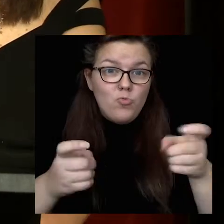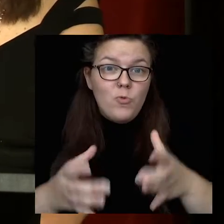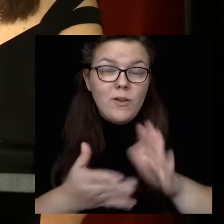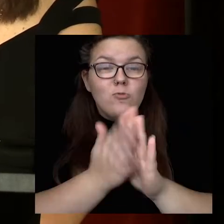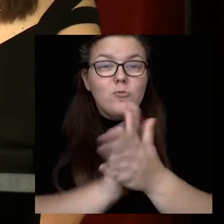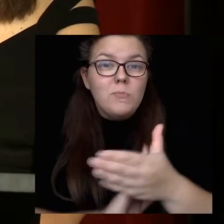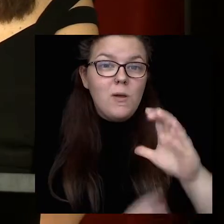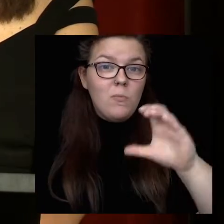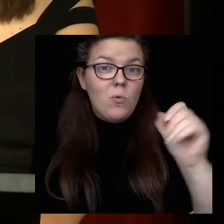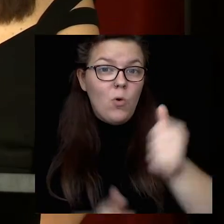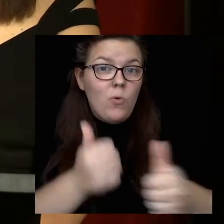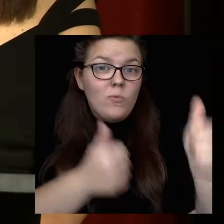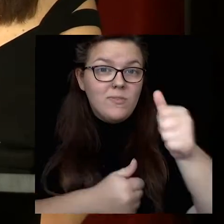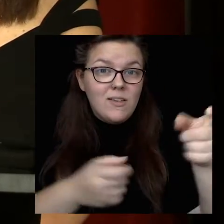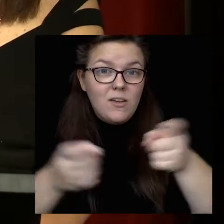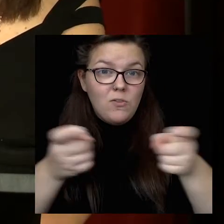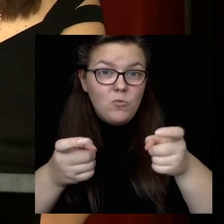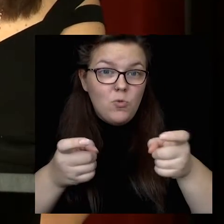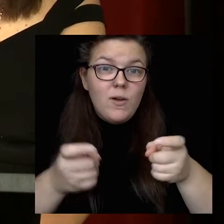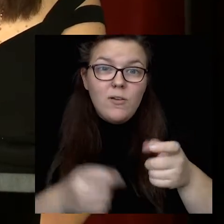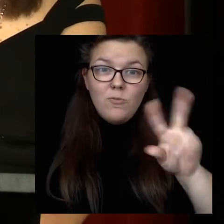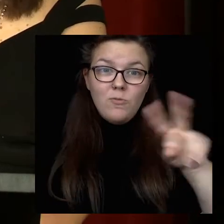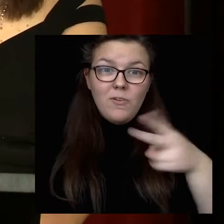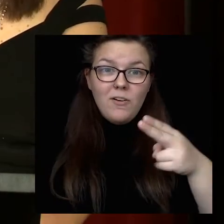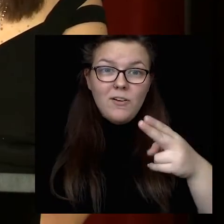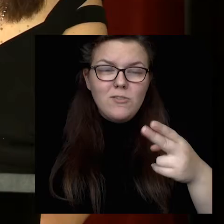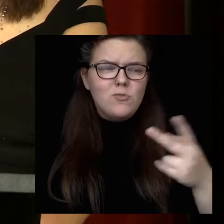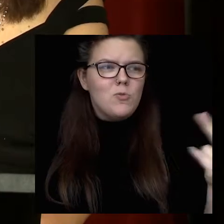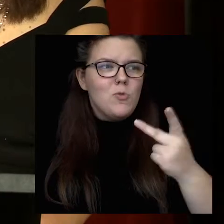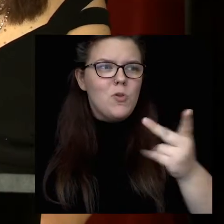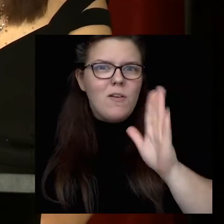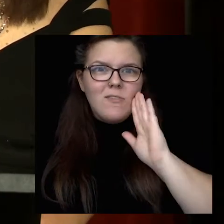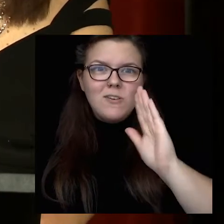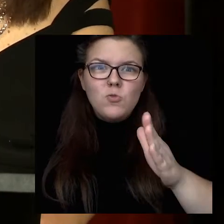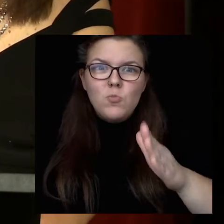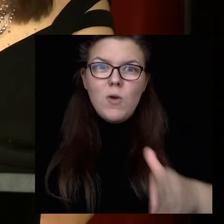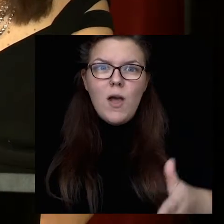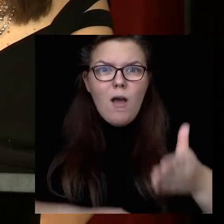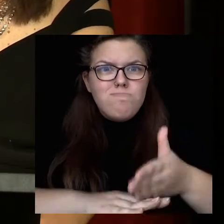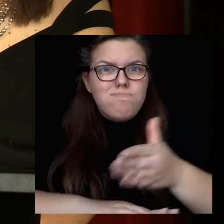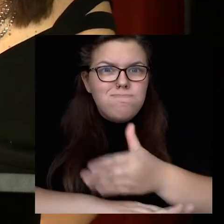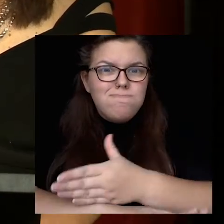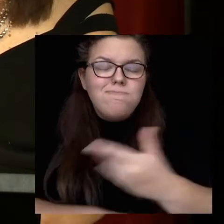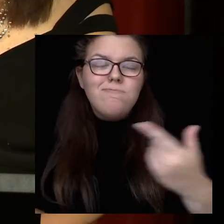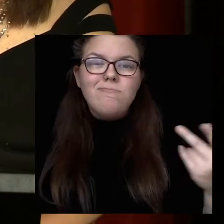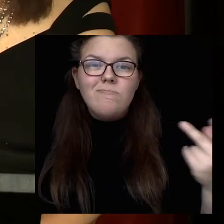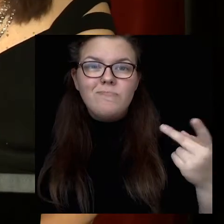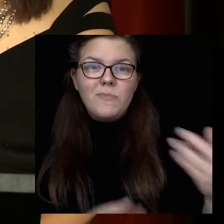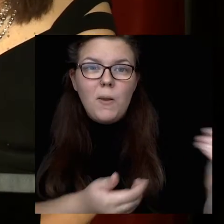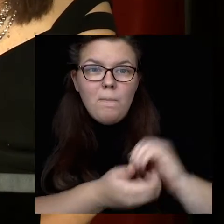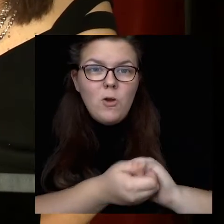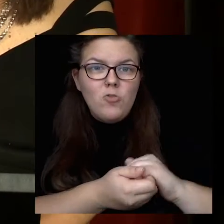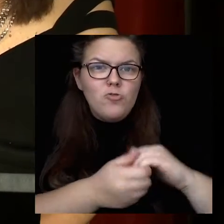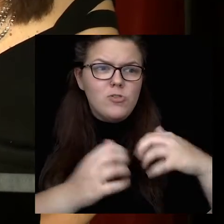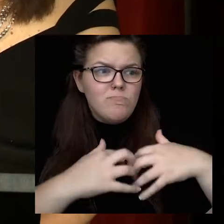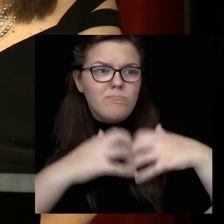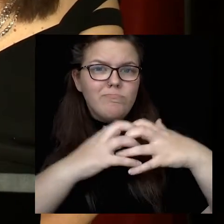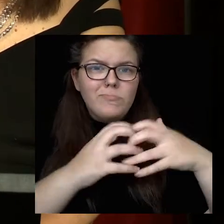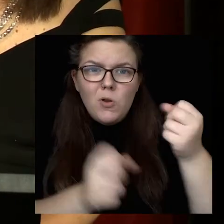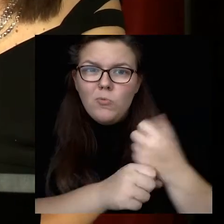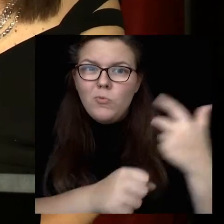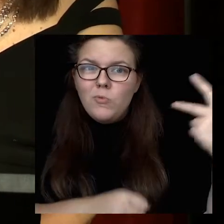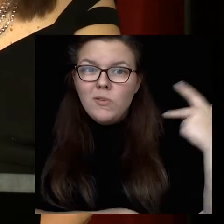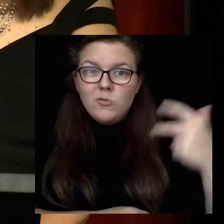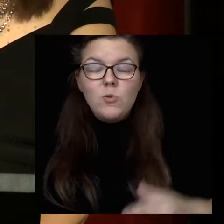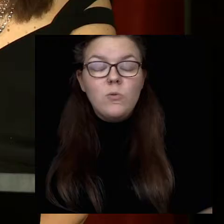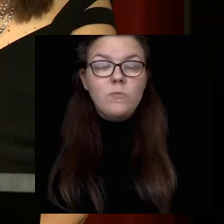as co-executive director of Vera House. We will be building on the partnership we have established over the last 3 years.